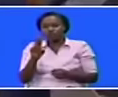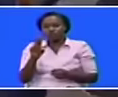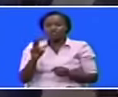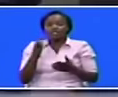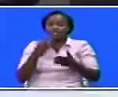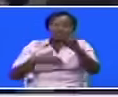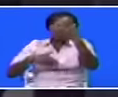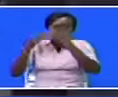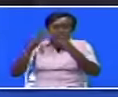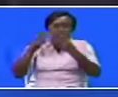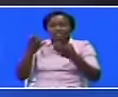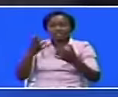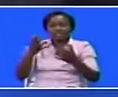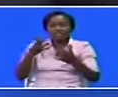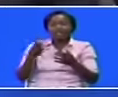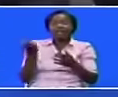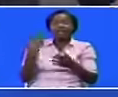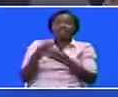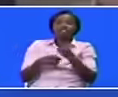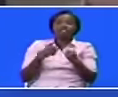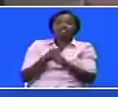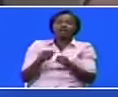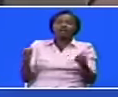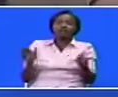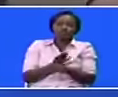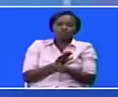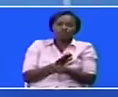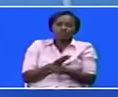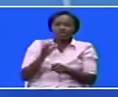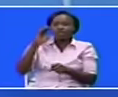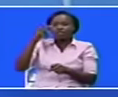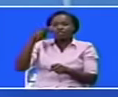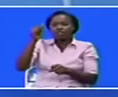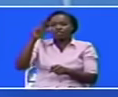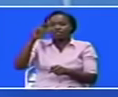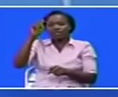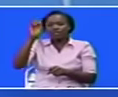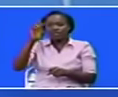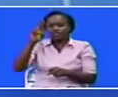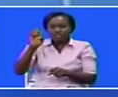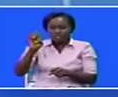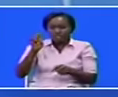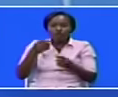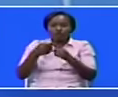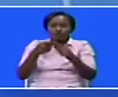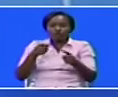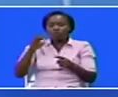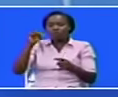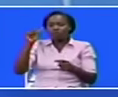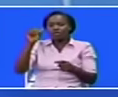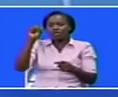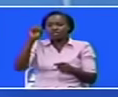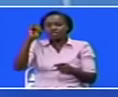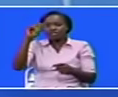awarded its own charter last year by the president, and previously it was a constituent college of Masinde Muliro University. The